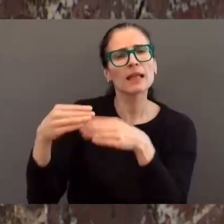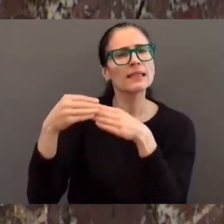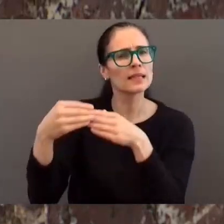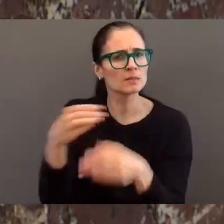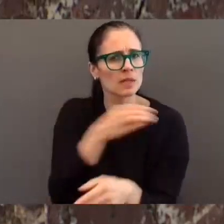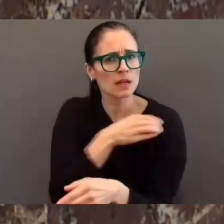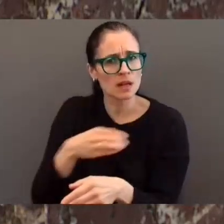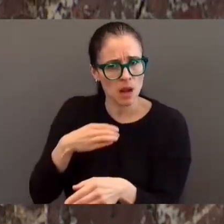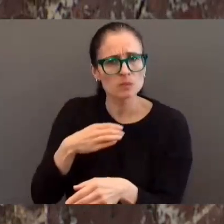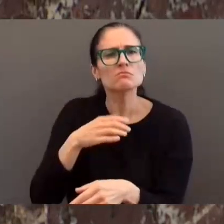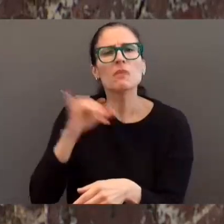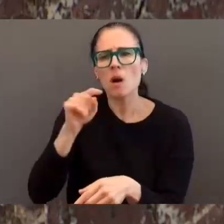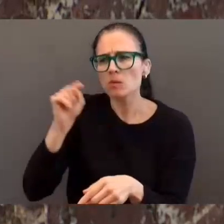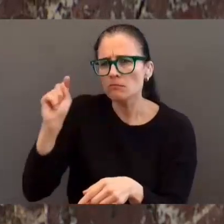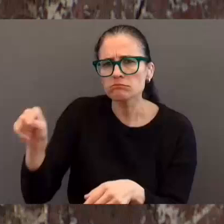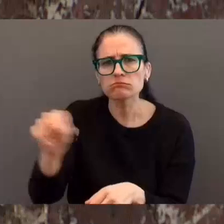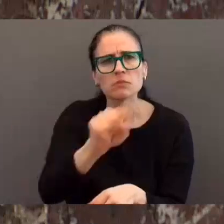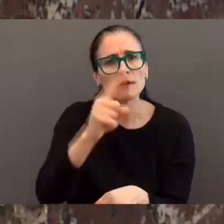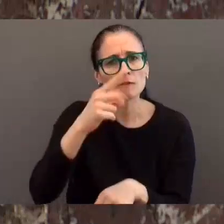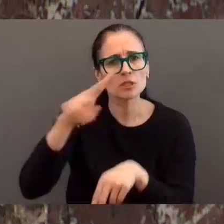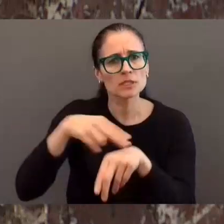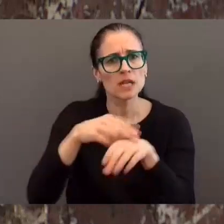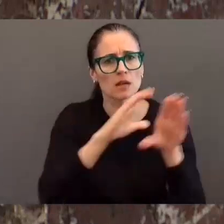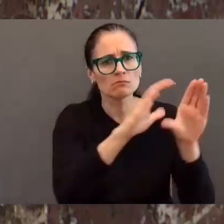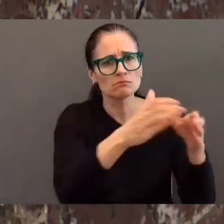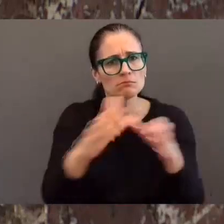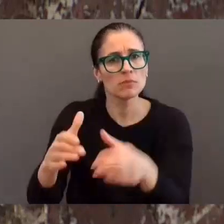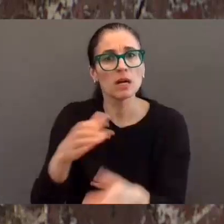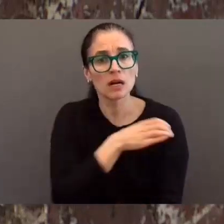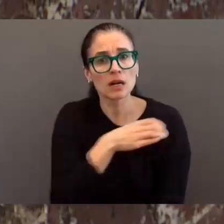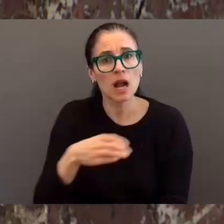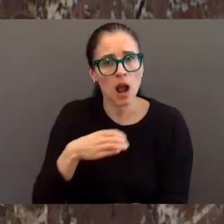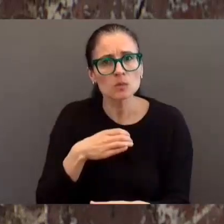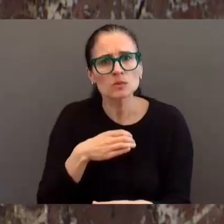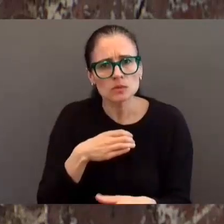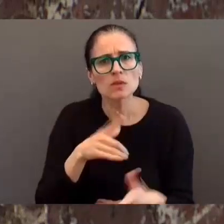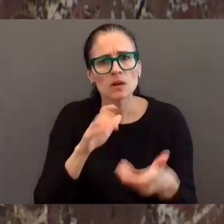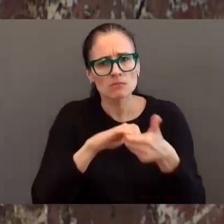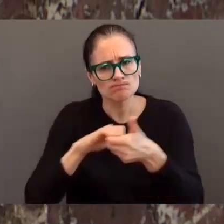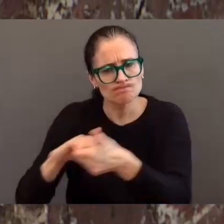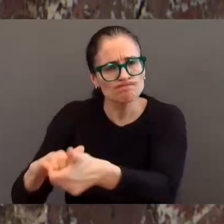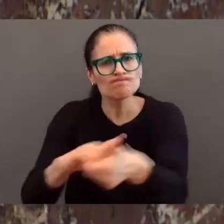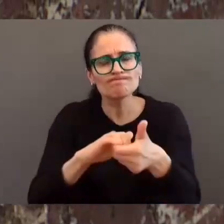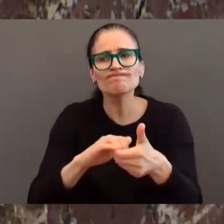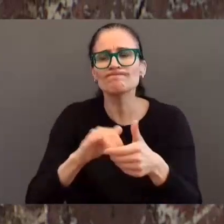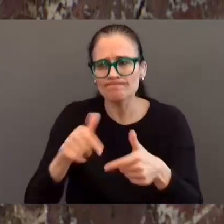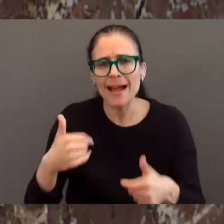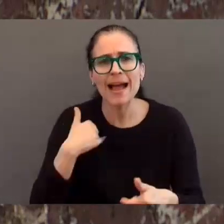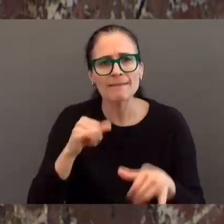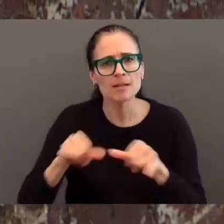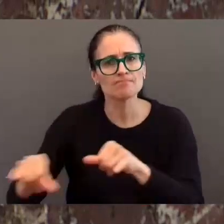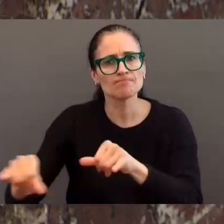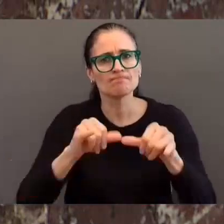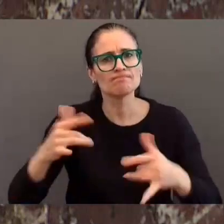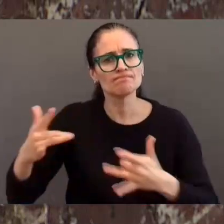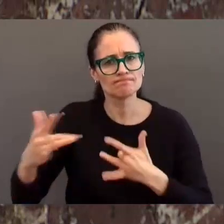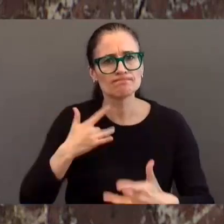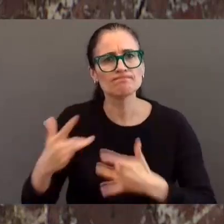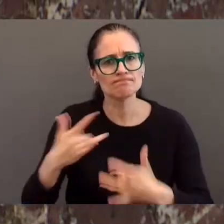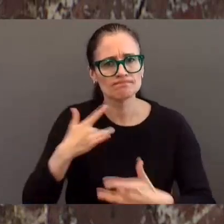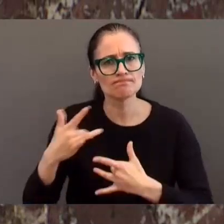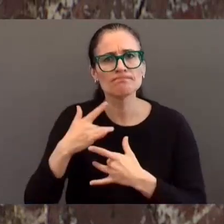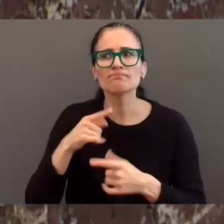local councils, have shared fundamental concerns regarding this government's tendency to repeatedly ignore